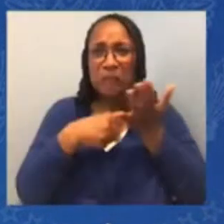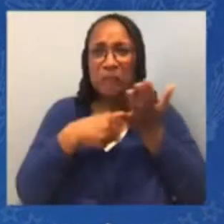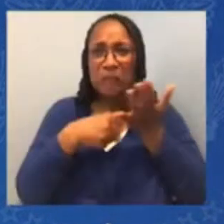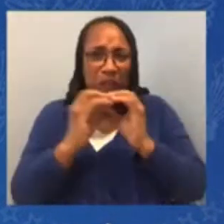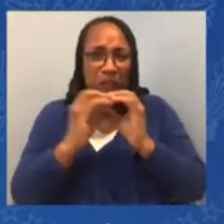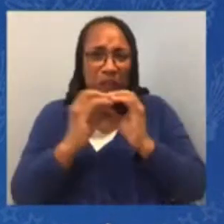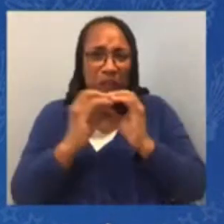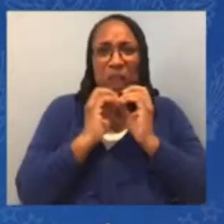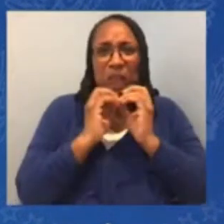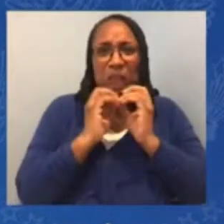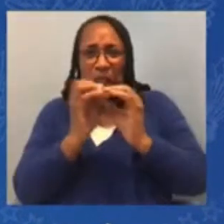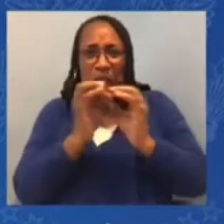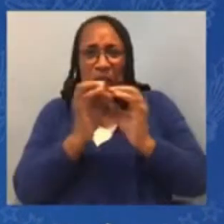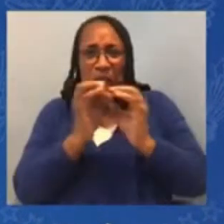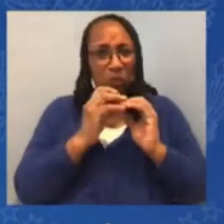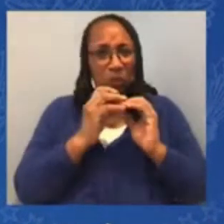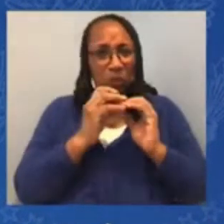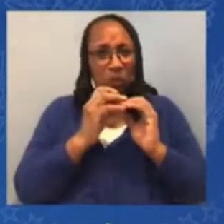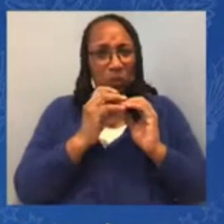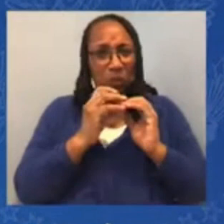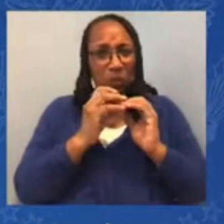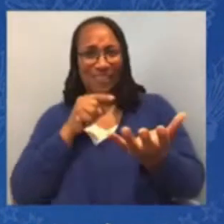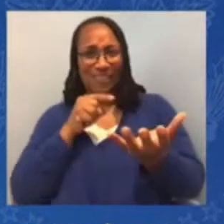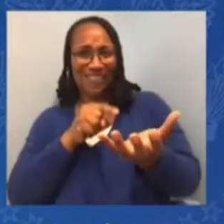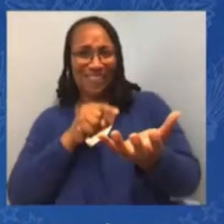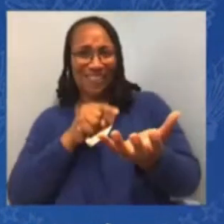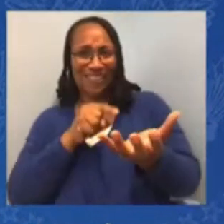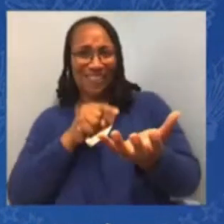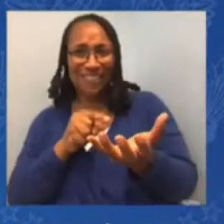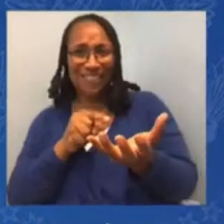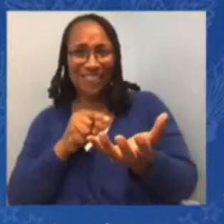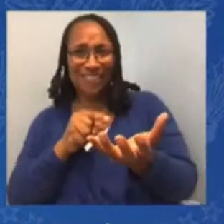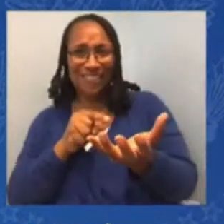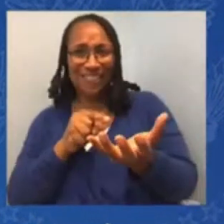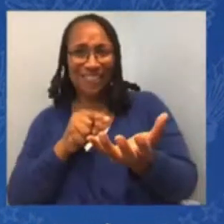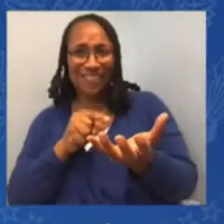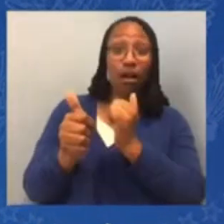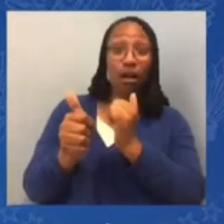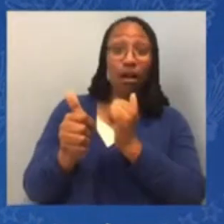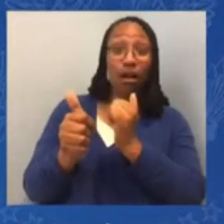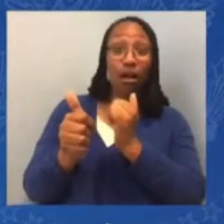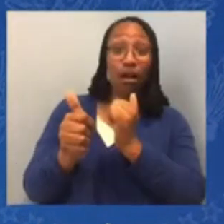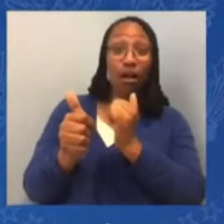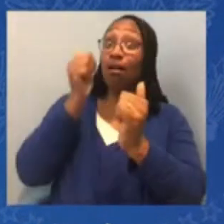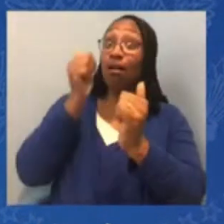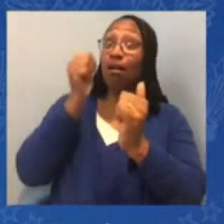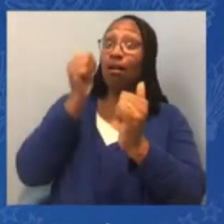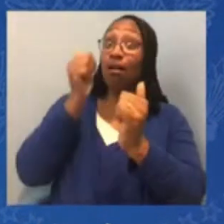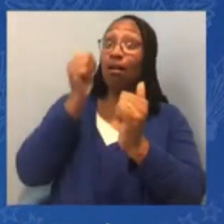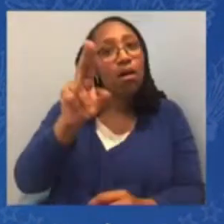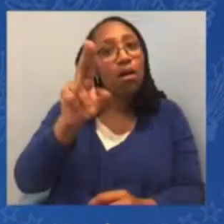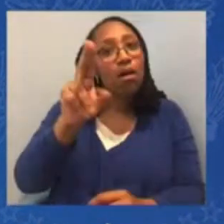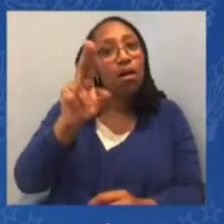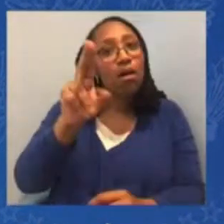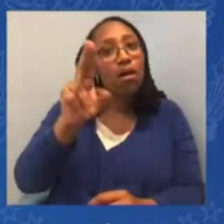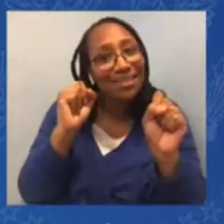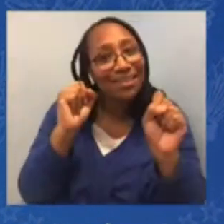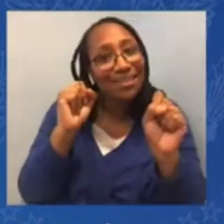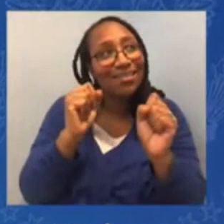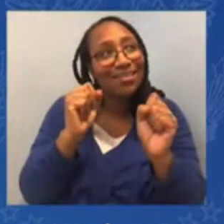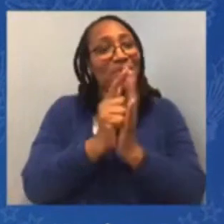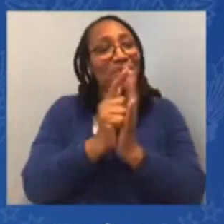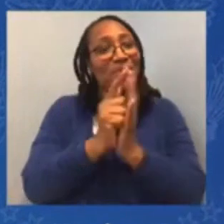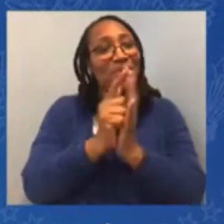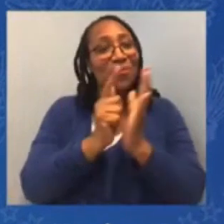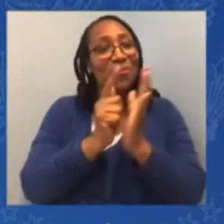years. We did overcome an unrelenting opposition of the gun lobby to gun manufacturers and so many politicians who hide behind